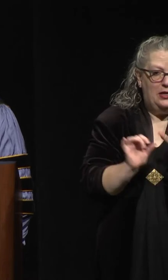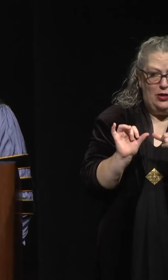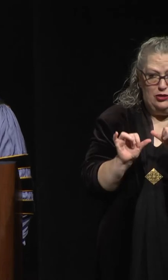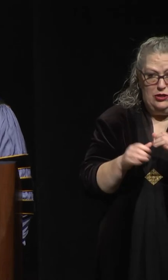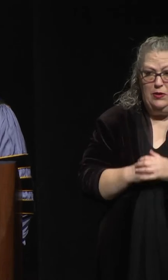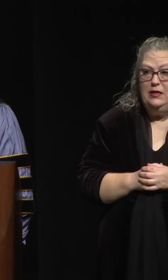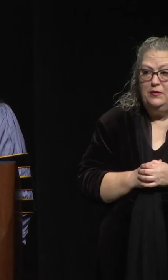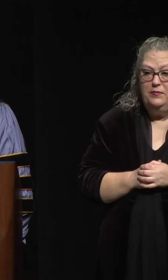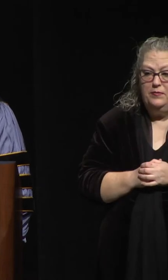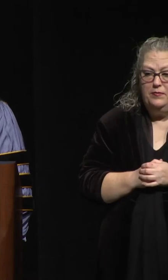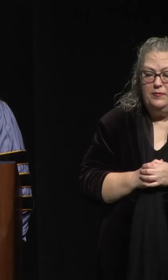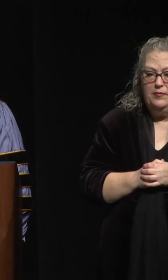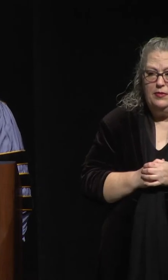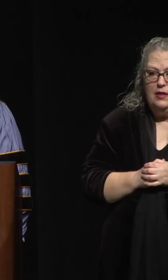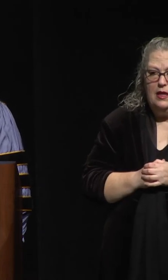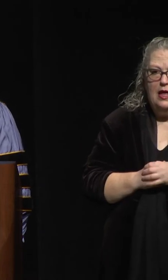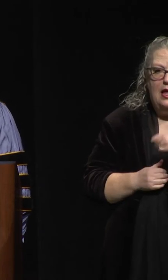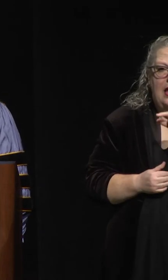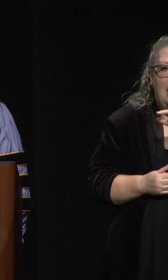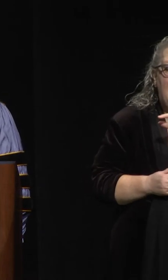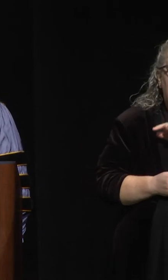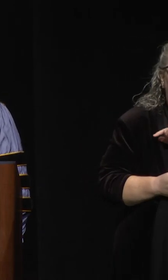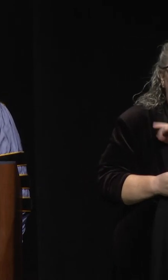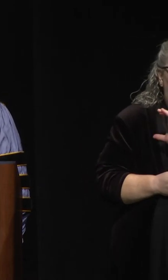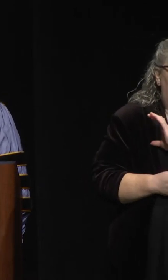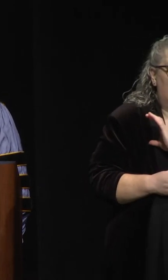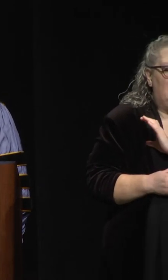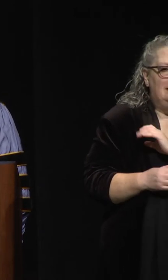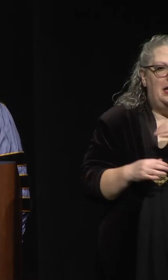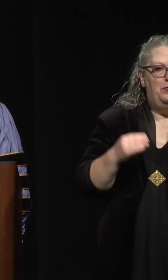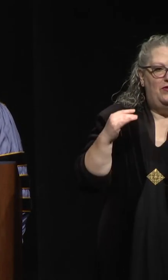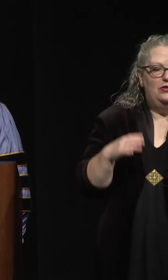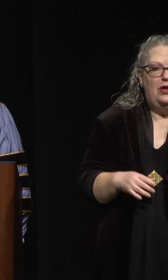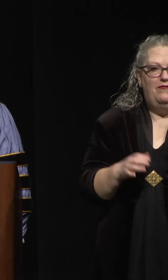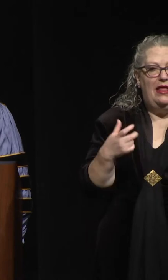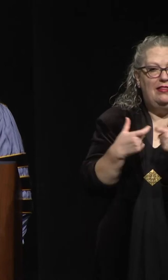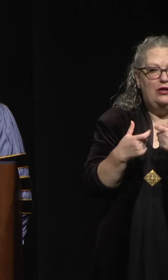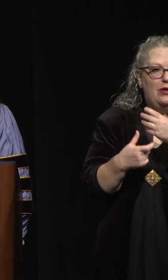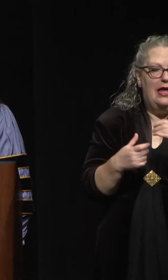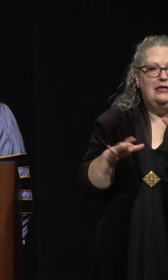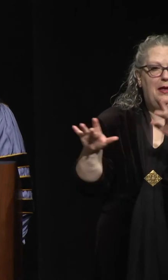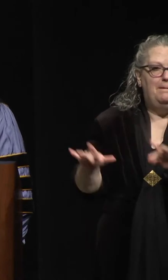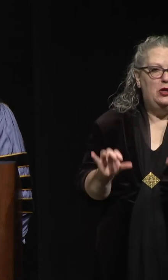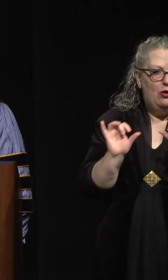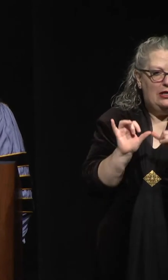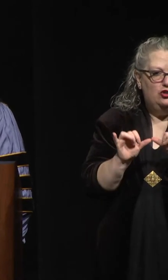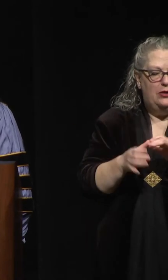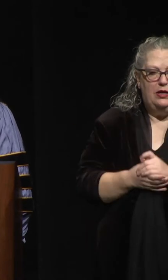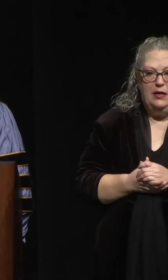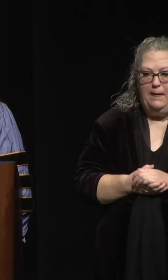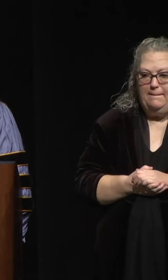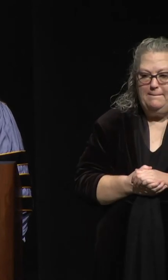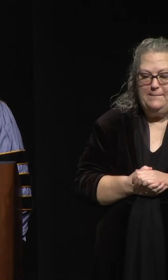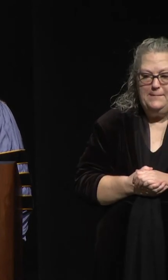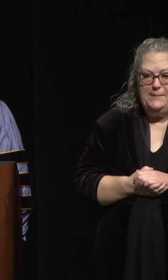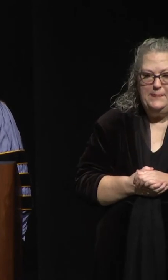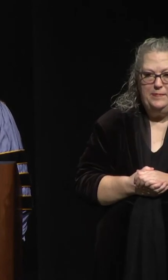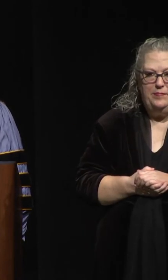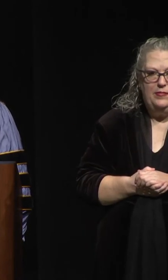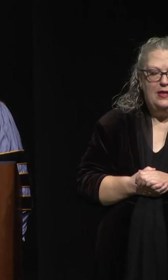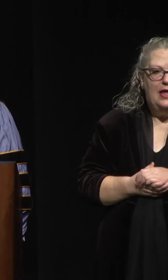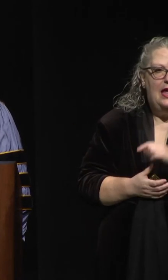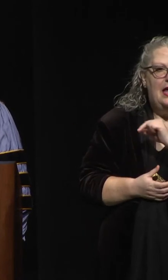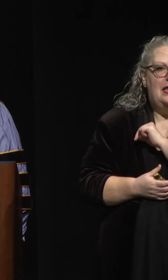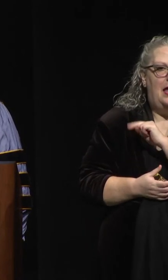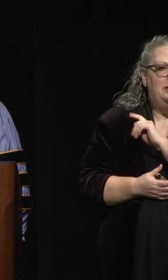engineering, Gary Christensen, professor of electrical and computer engineering,